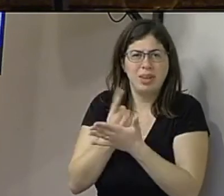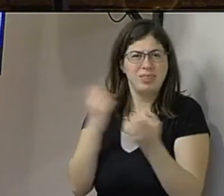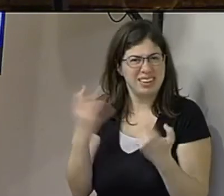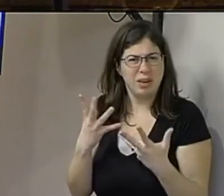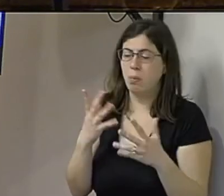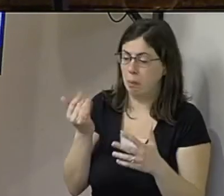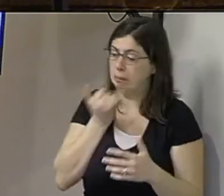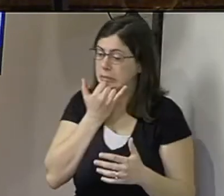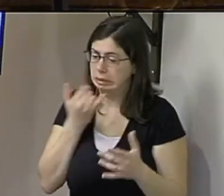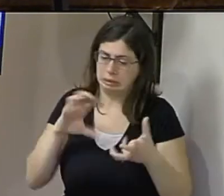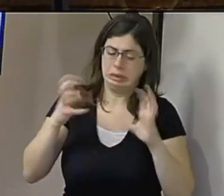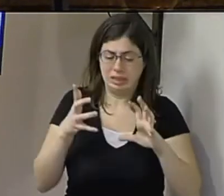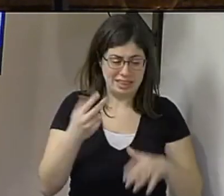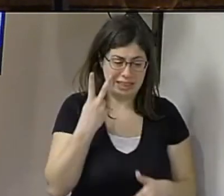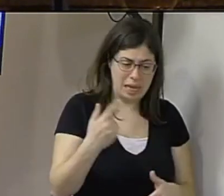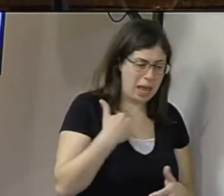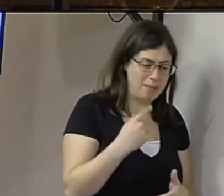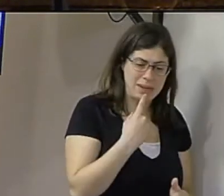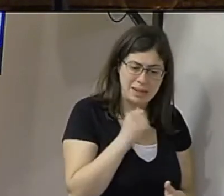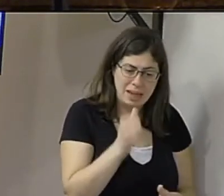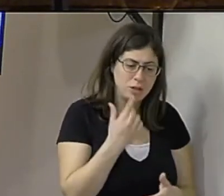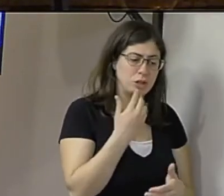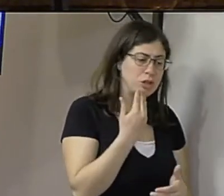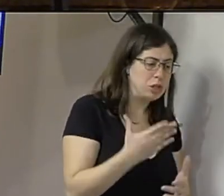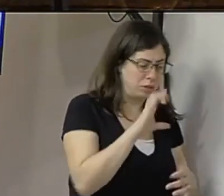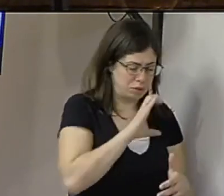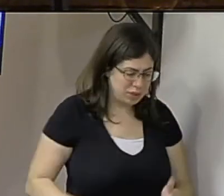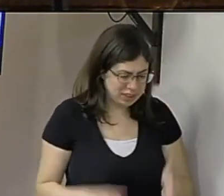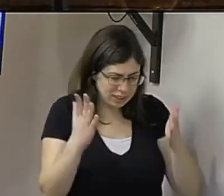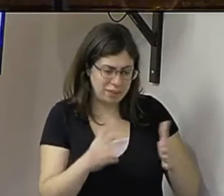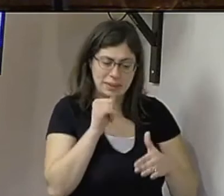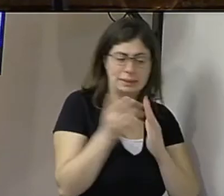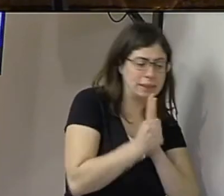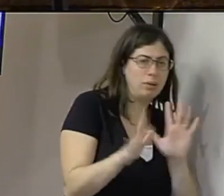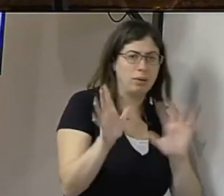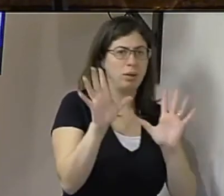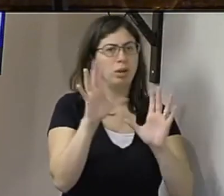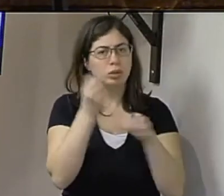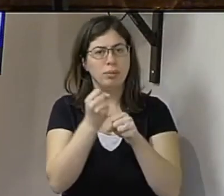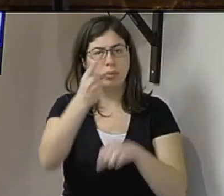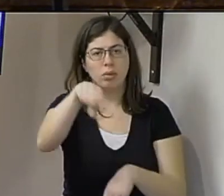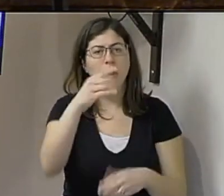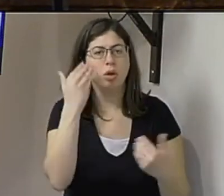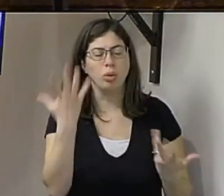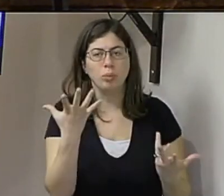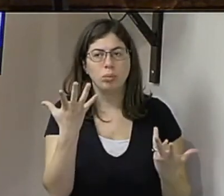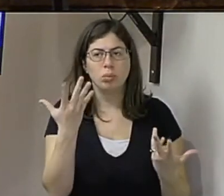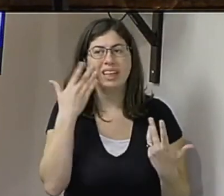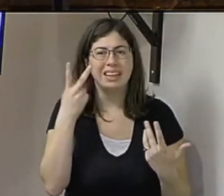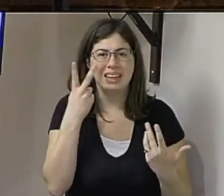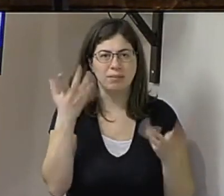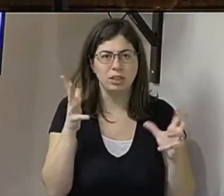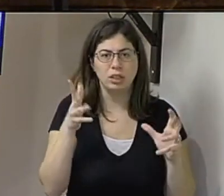Well, what if I mess it up? What if people see that I'm not really as good of a Christian as I thought I was? Trust me, they know that. They've already seen that, right?